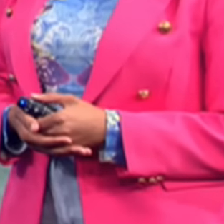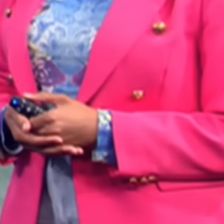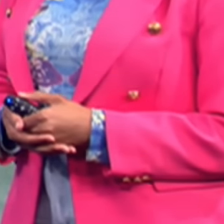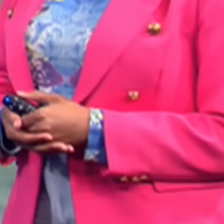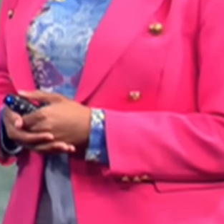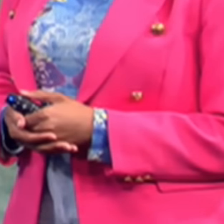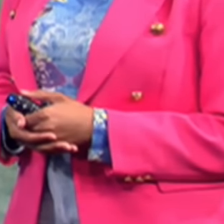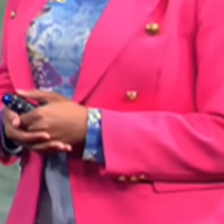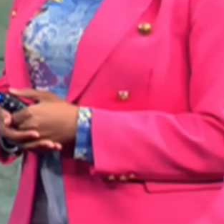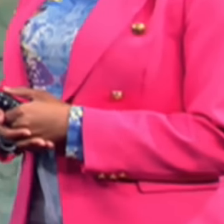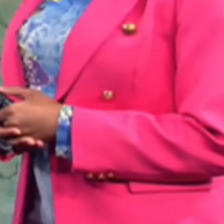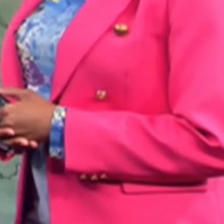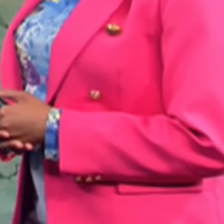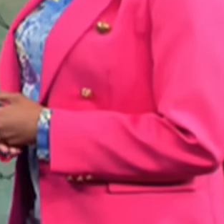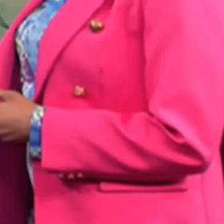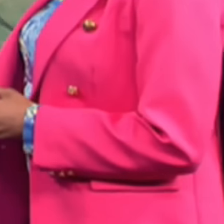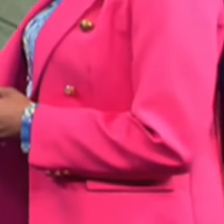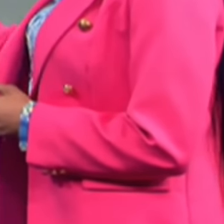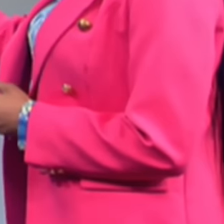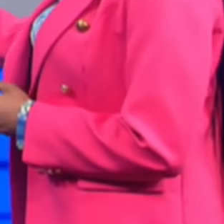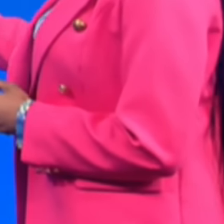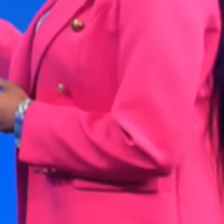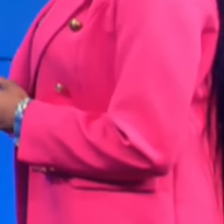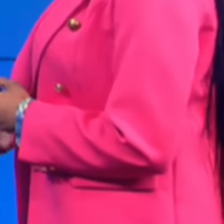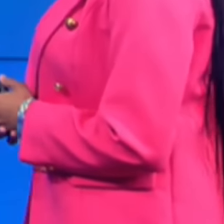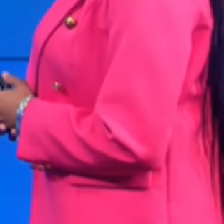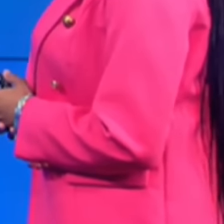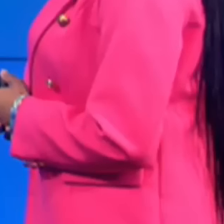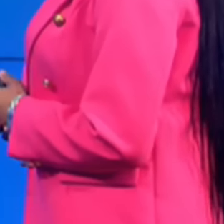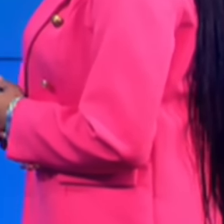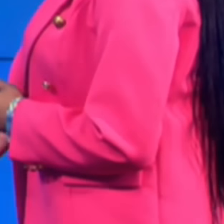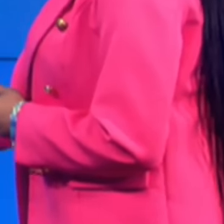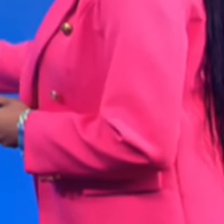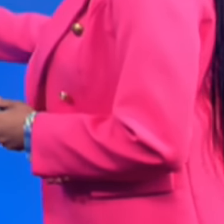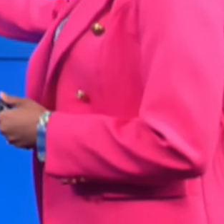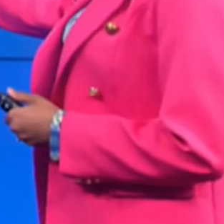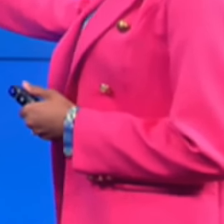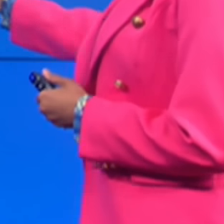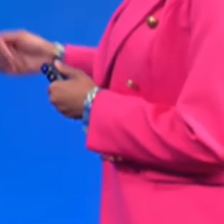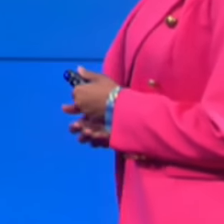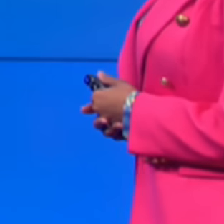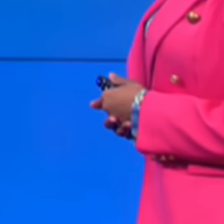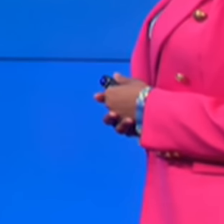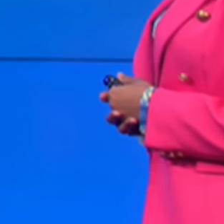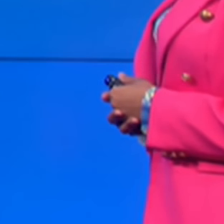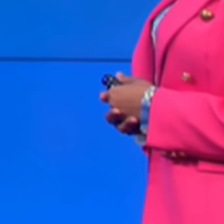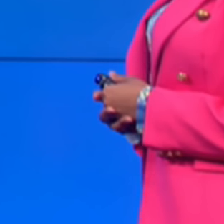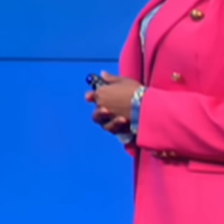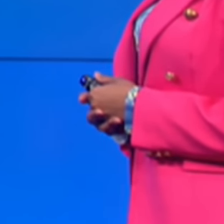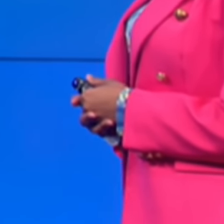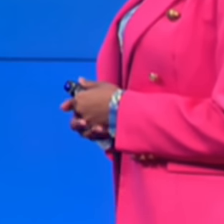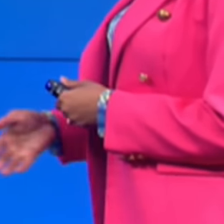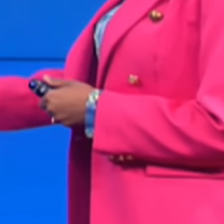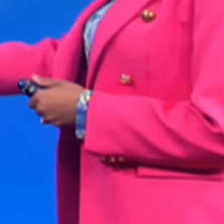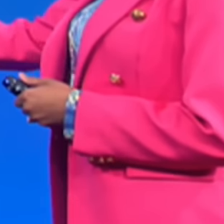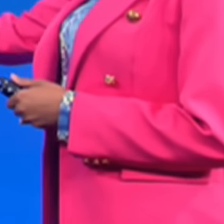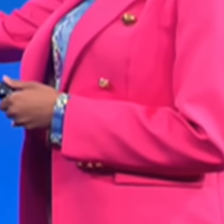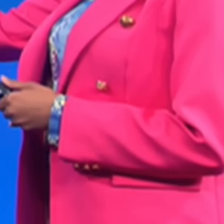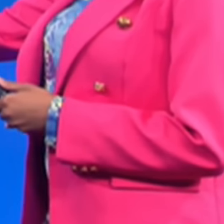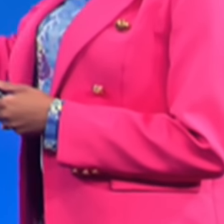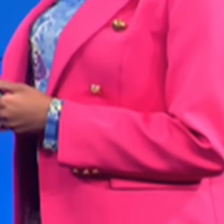digata di le 3 go a go di le 23 fa re lebella mo provinceng ya KwaZulu-Natal Richards Bay ka digata di le 13 go a go di le